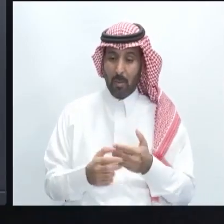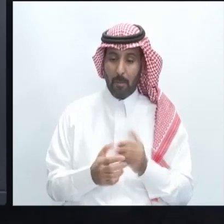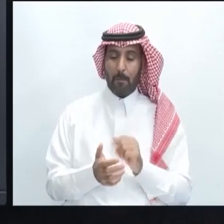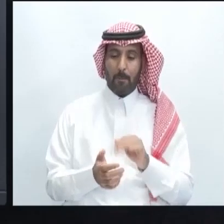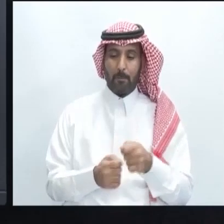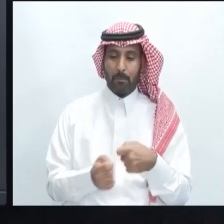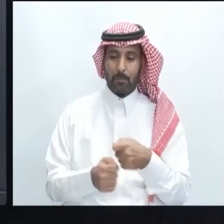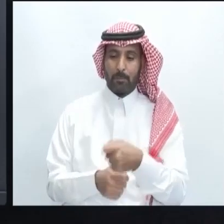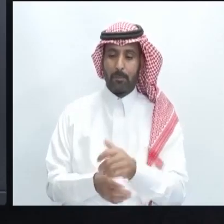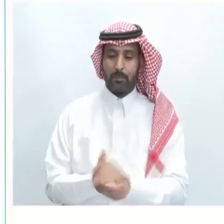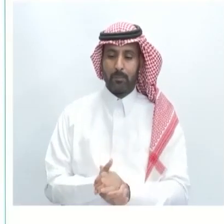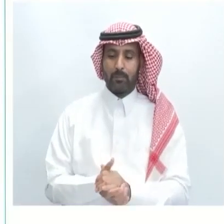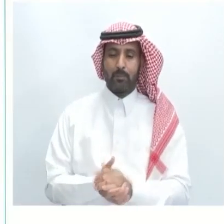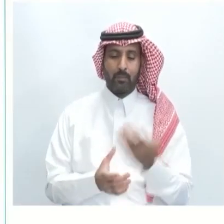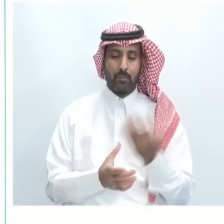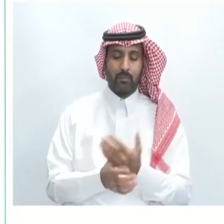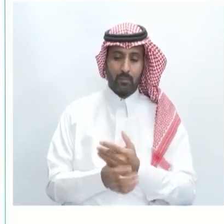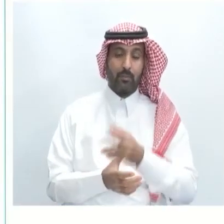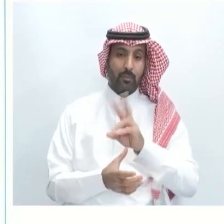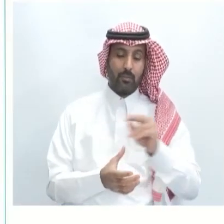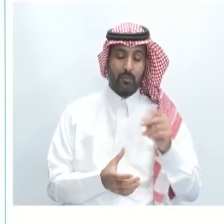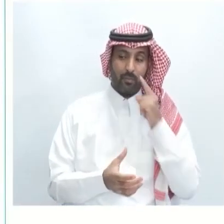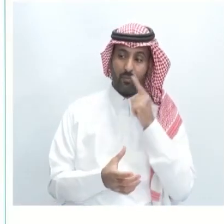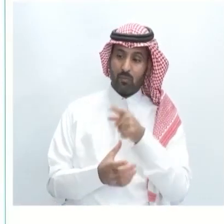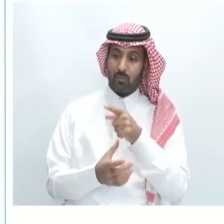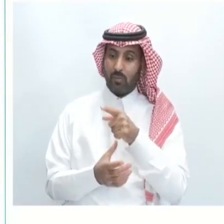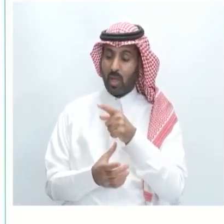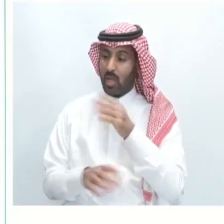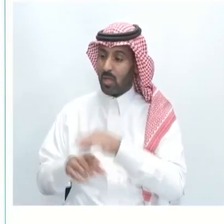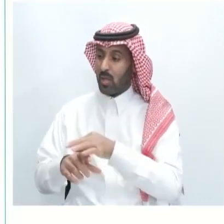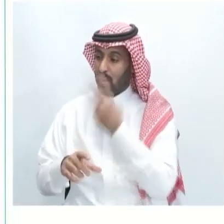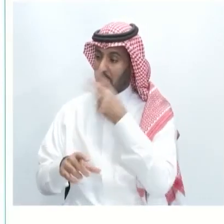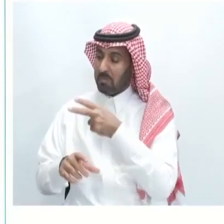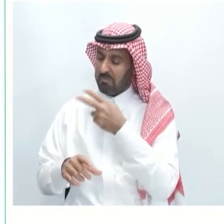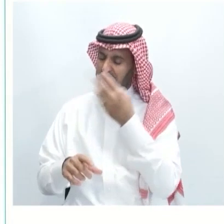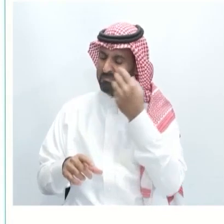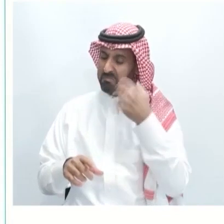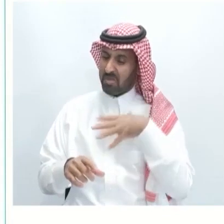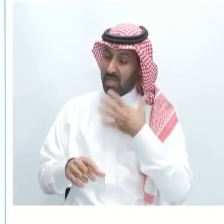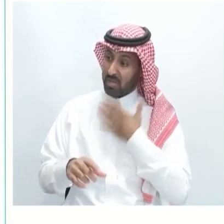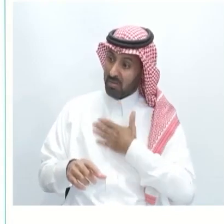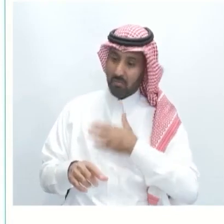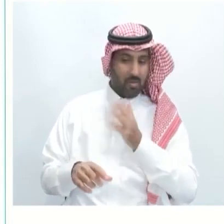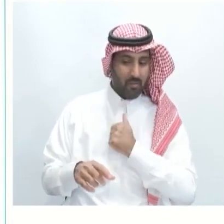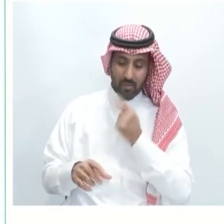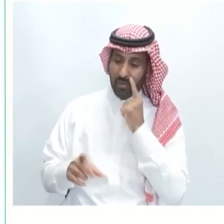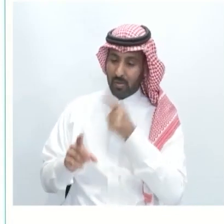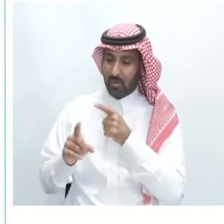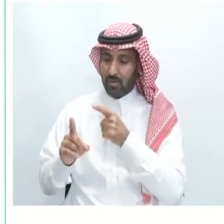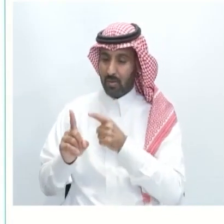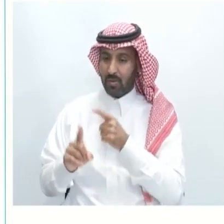so because of the same reason, because both of them are repetitive and efforts and